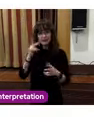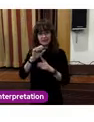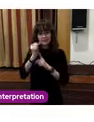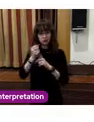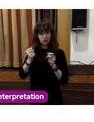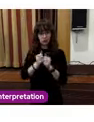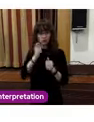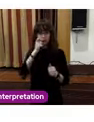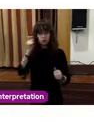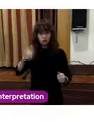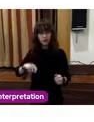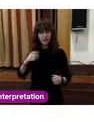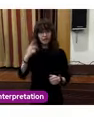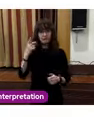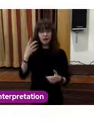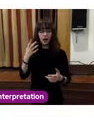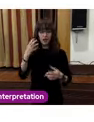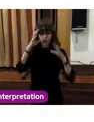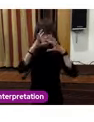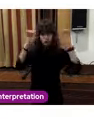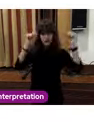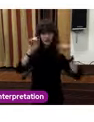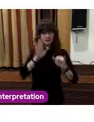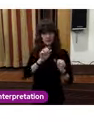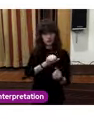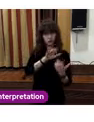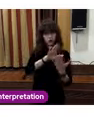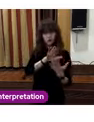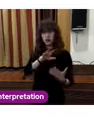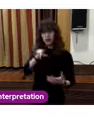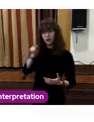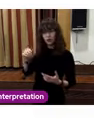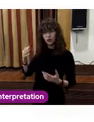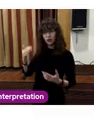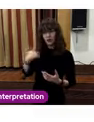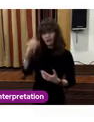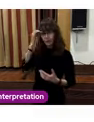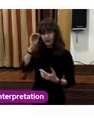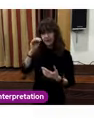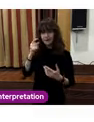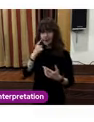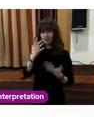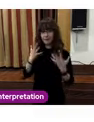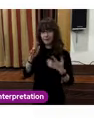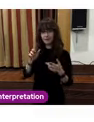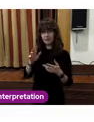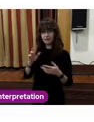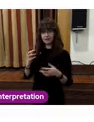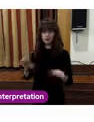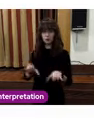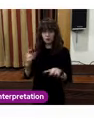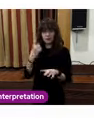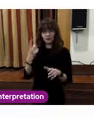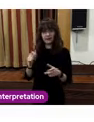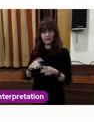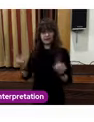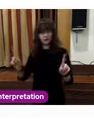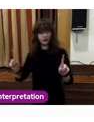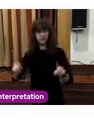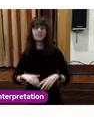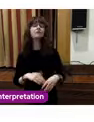right now, or would you kind of listen to you and how people are doing? Thank you. Okay, so for folks who couldn't